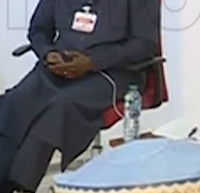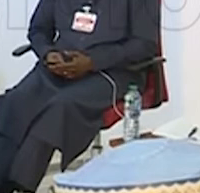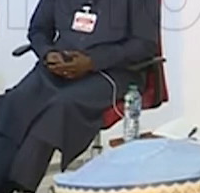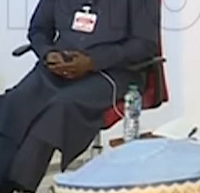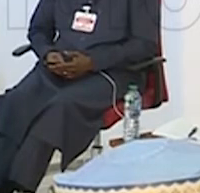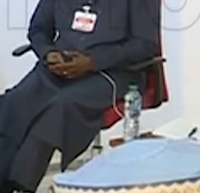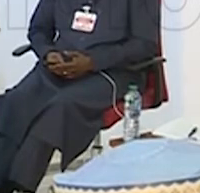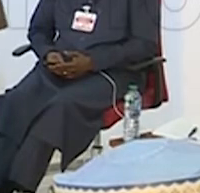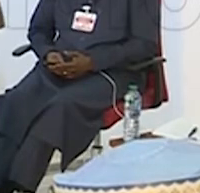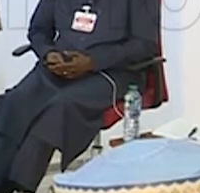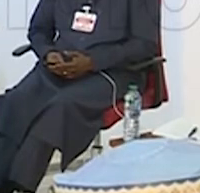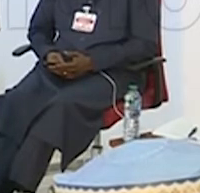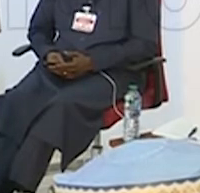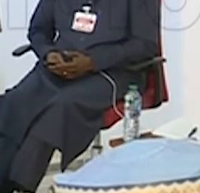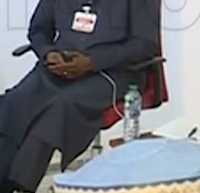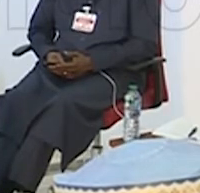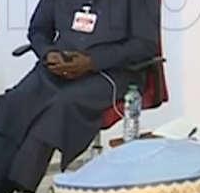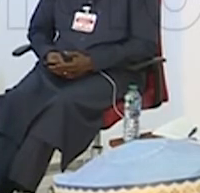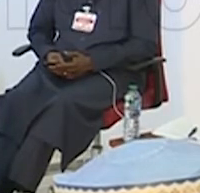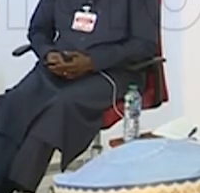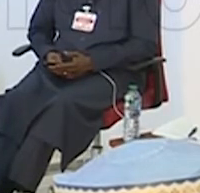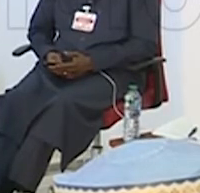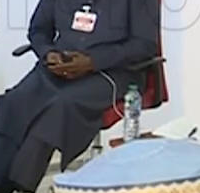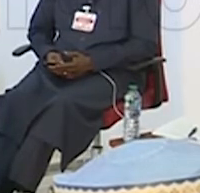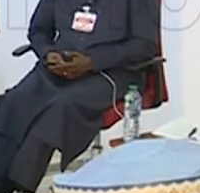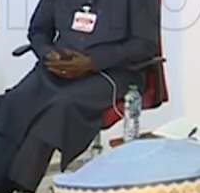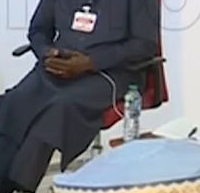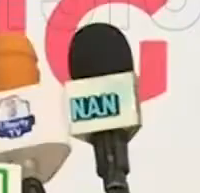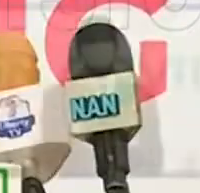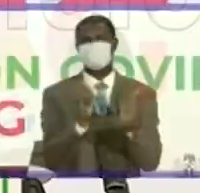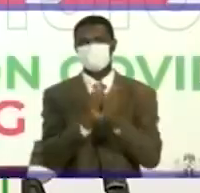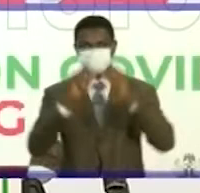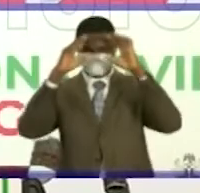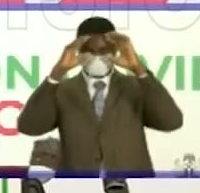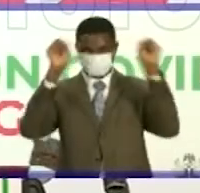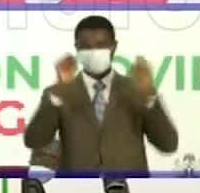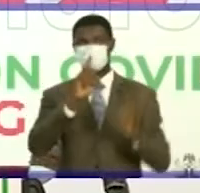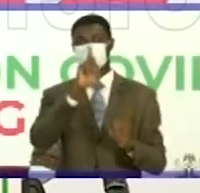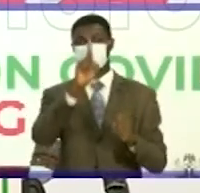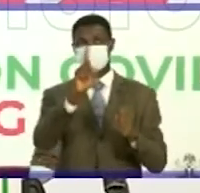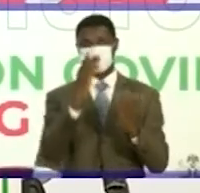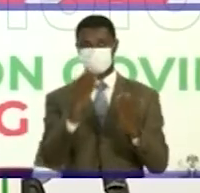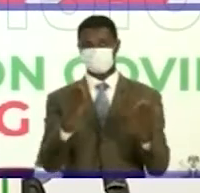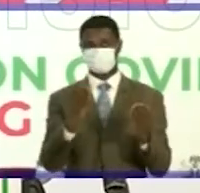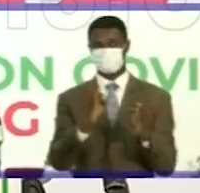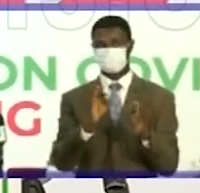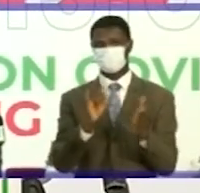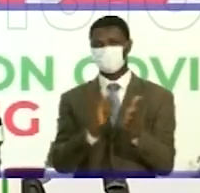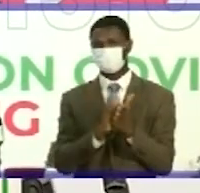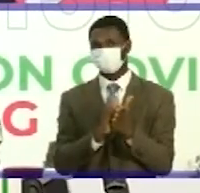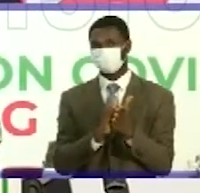force, in all the briefings back from Mr. President, one constant has been that while